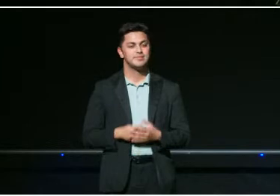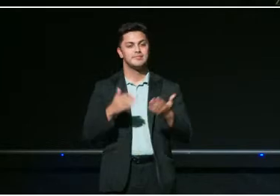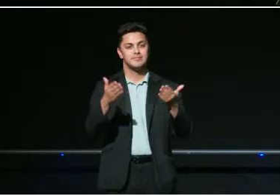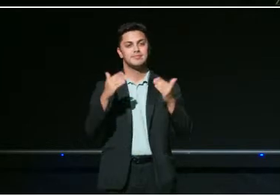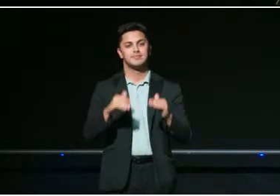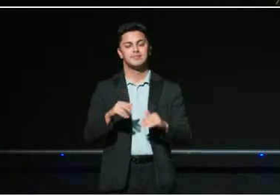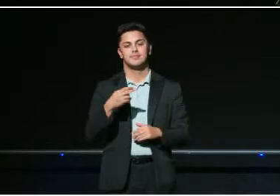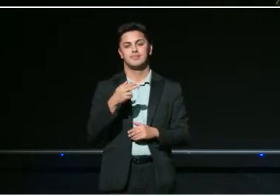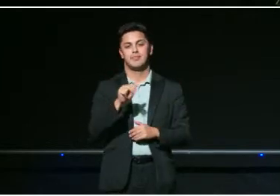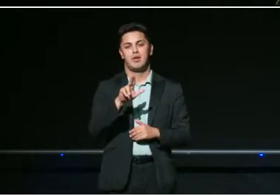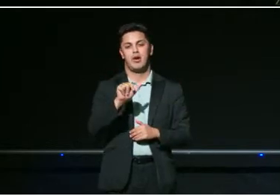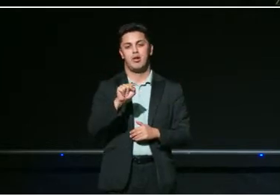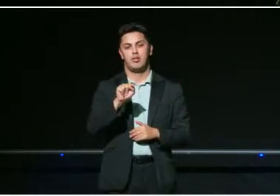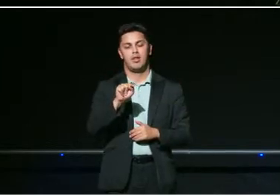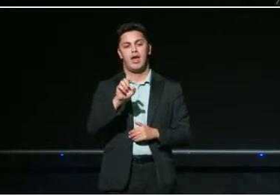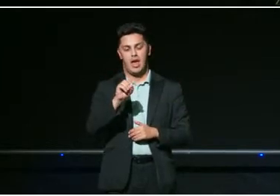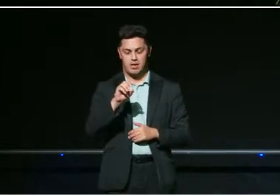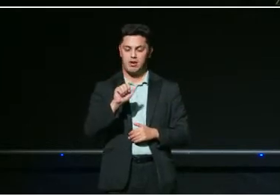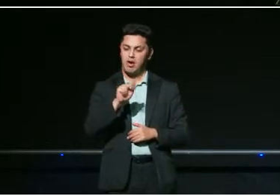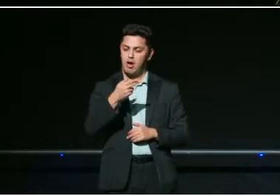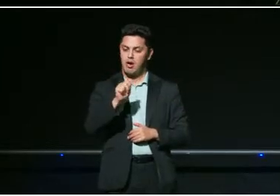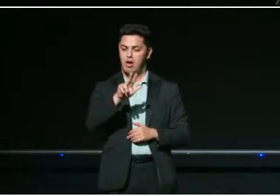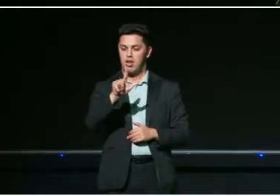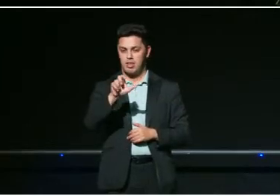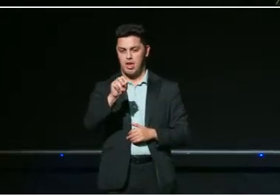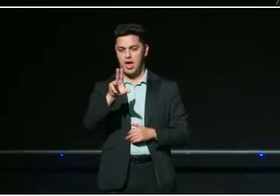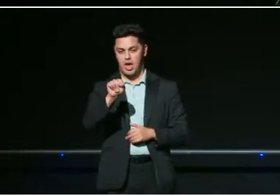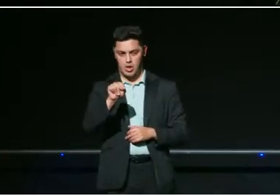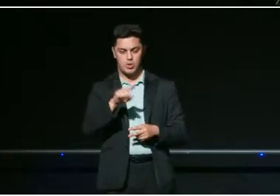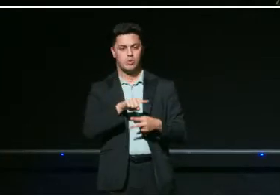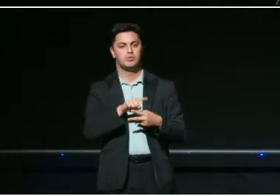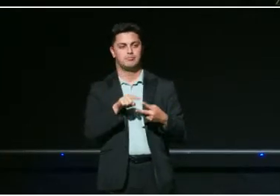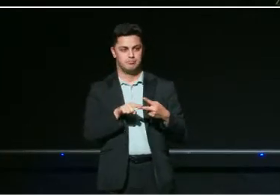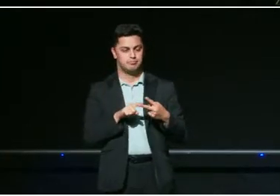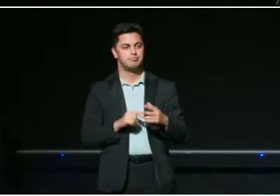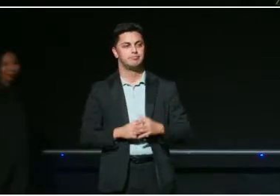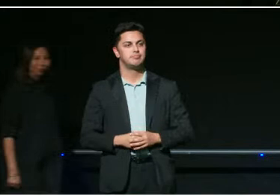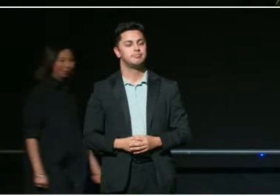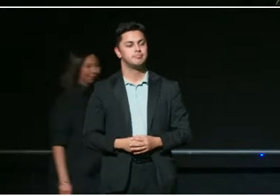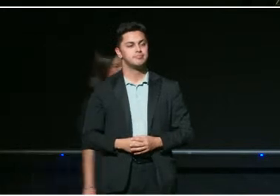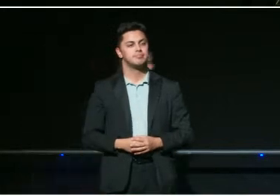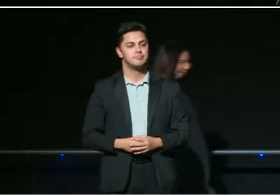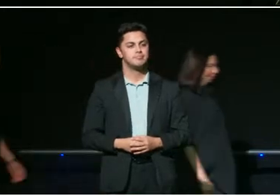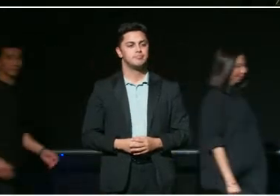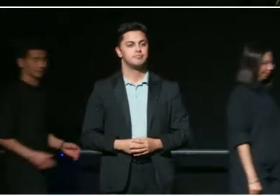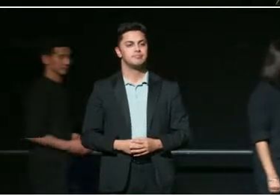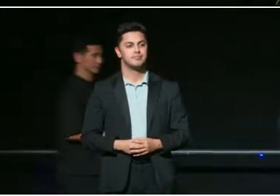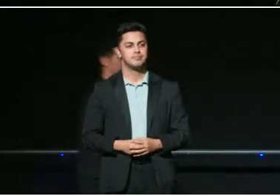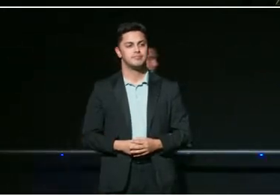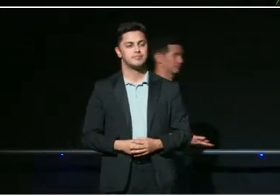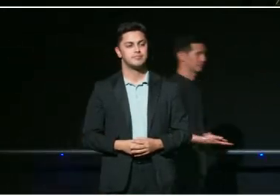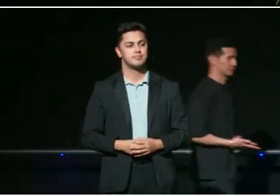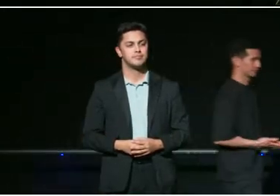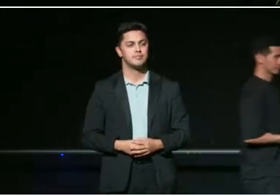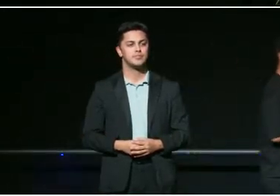For HAULOUT, Evgenia Arbugaeva and Maxim Arbugaev.